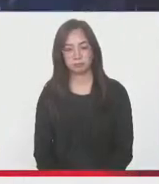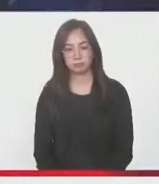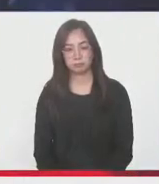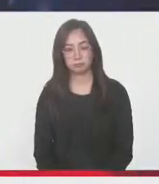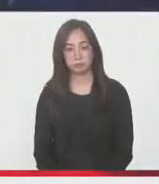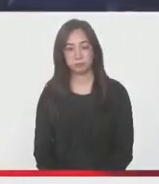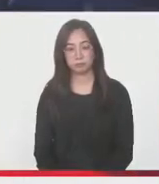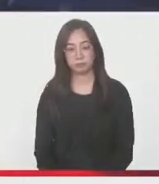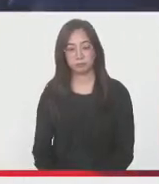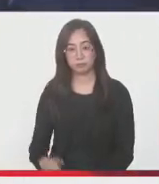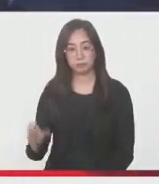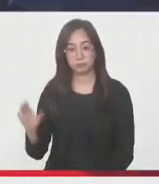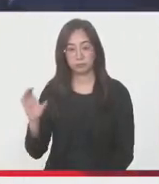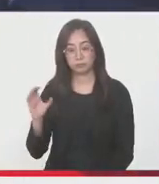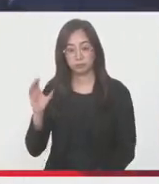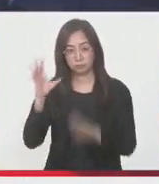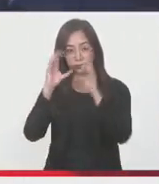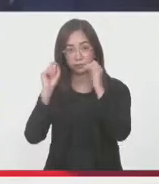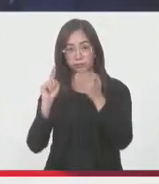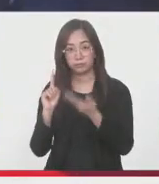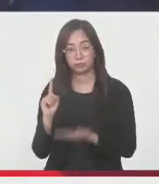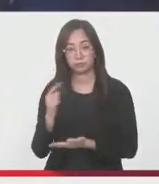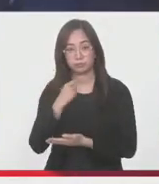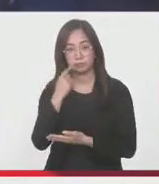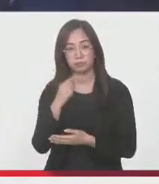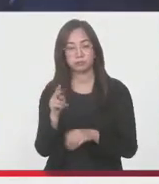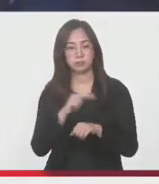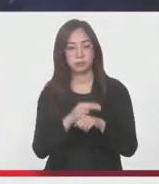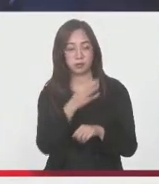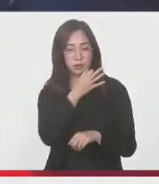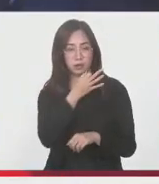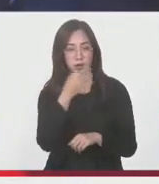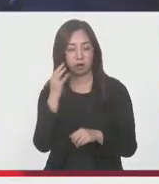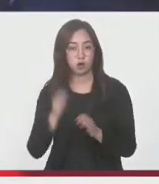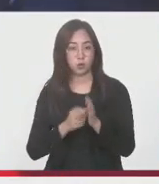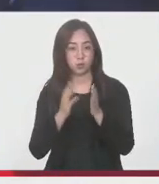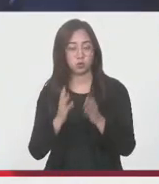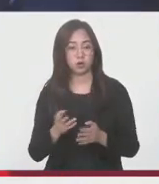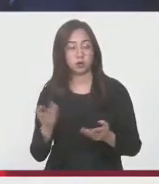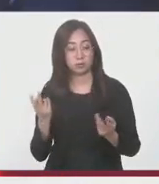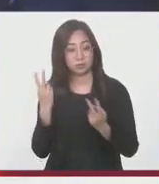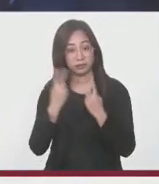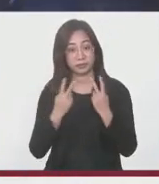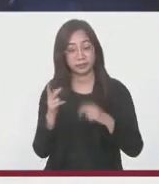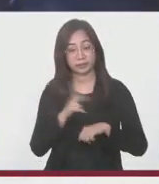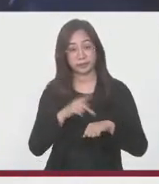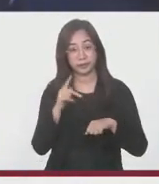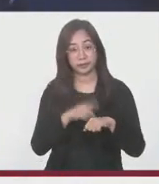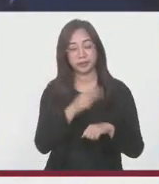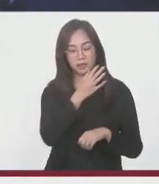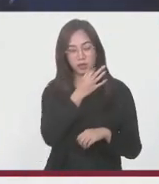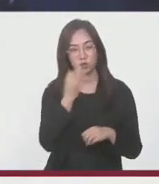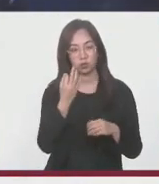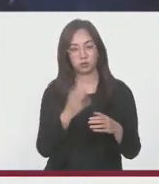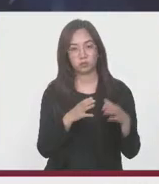Czech President Peter Pavel said his nation's agriculture minister is set to visit the Philippines' agriculture